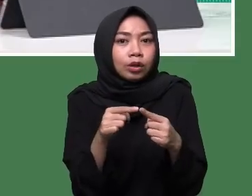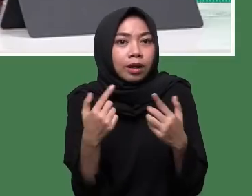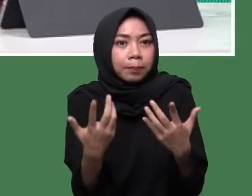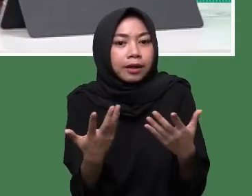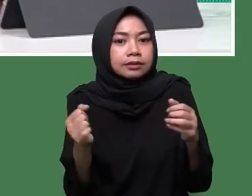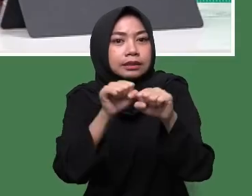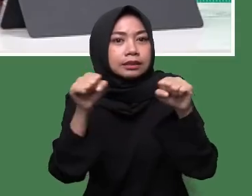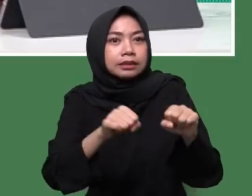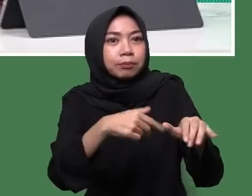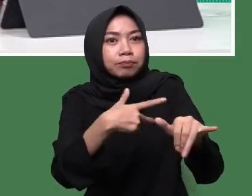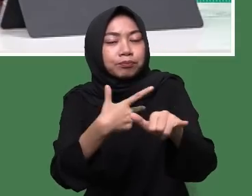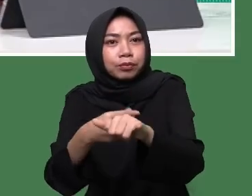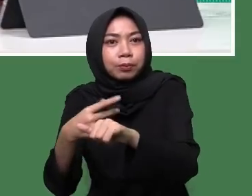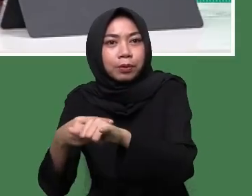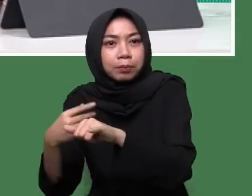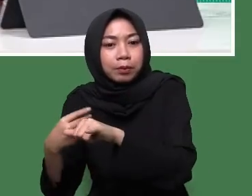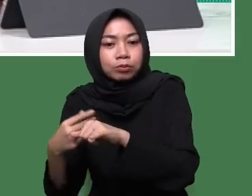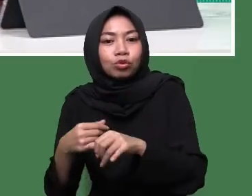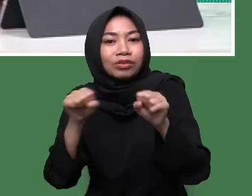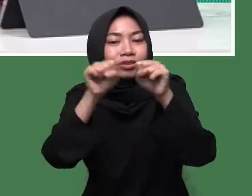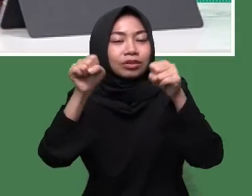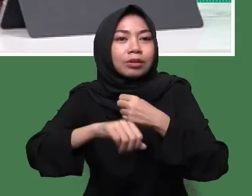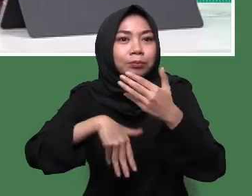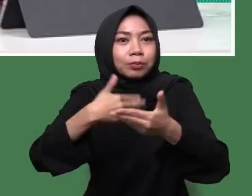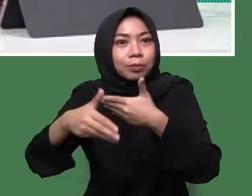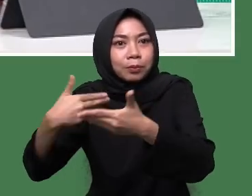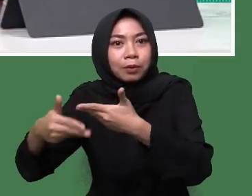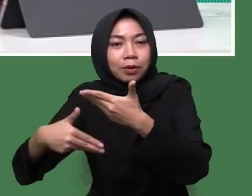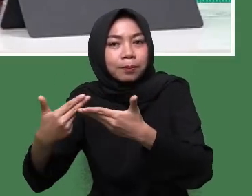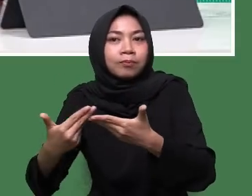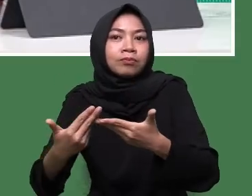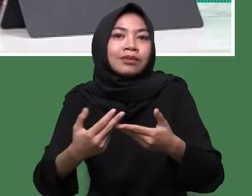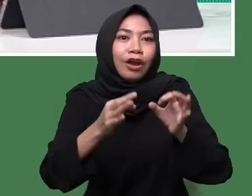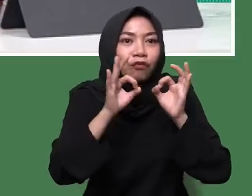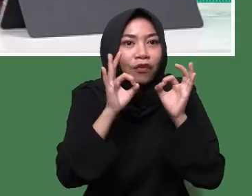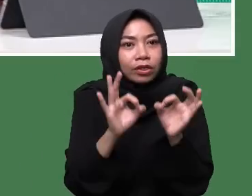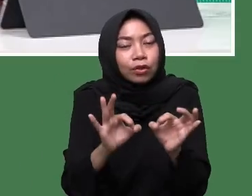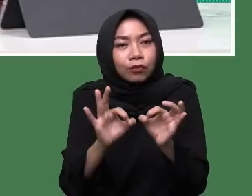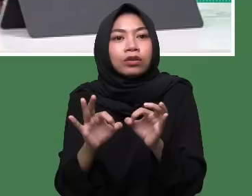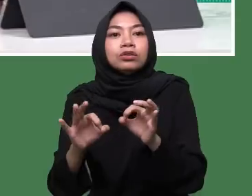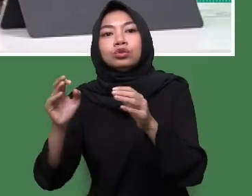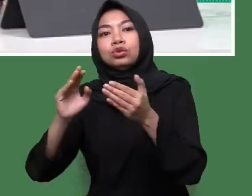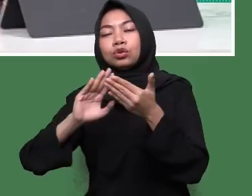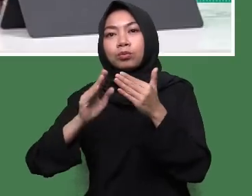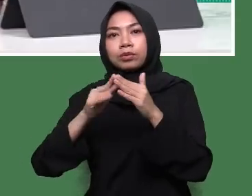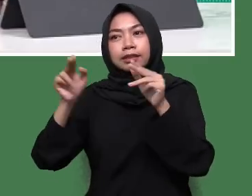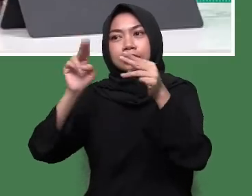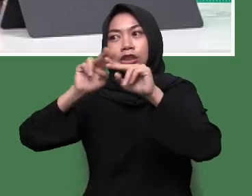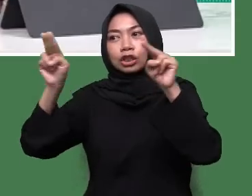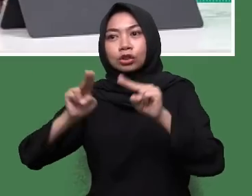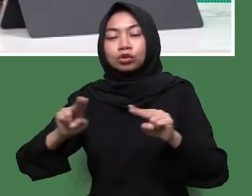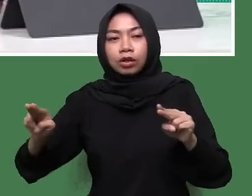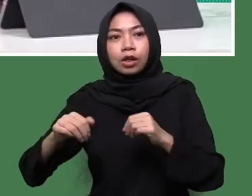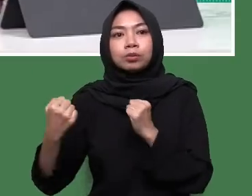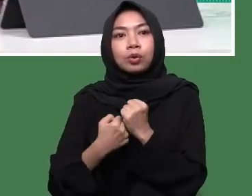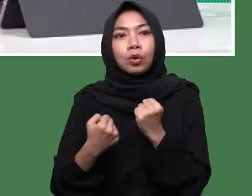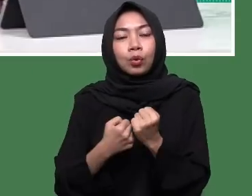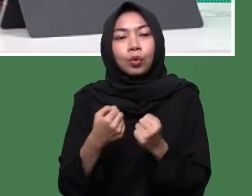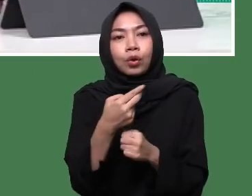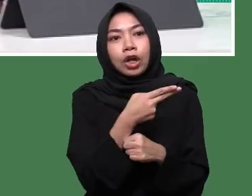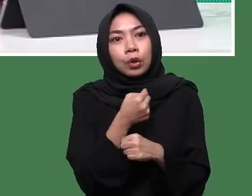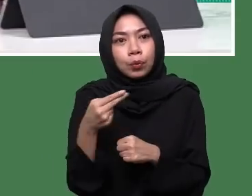systems are work in place, and of course the international people and stakeholders can support Indonesia to make